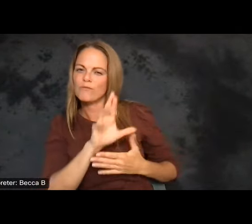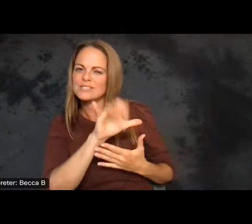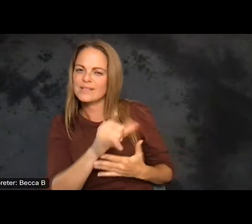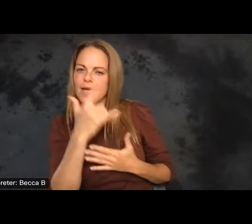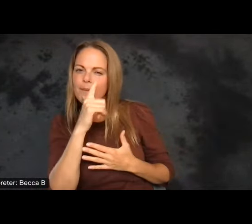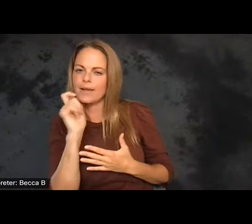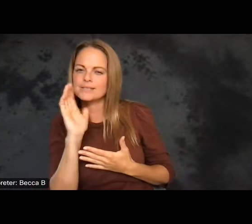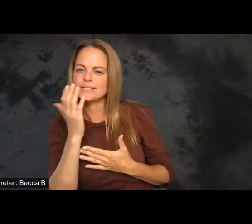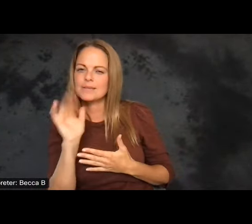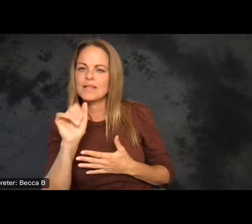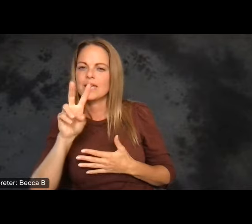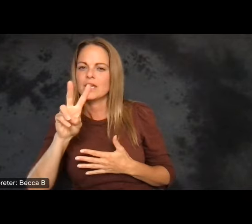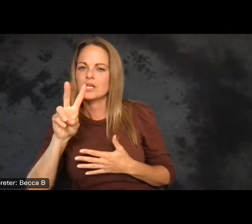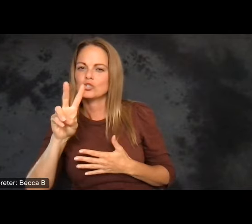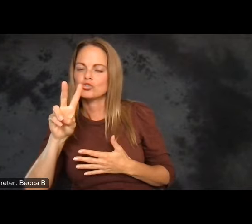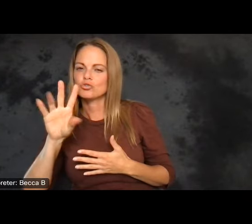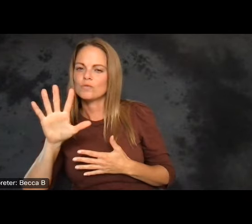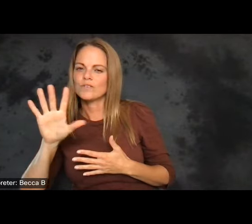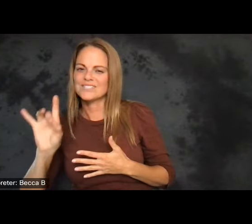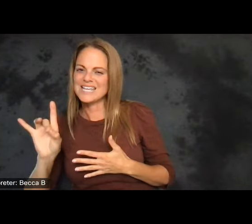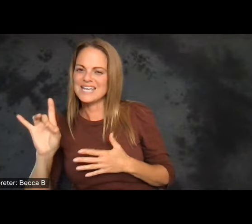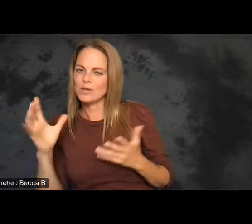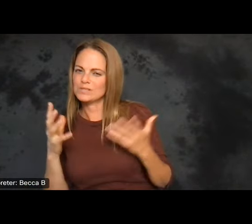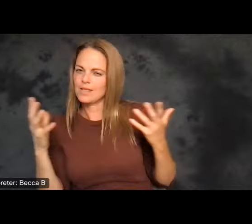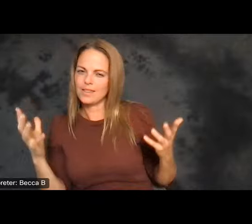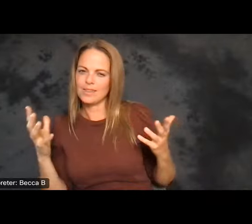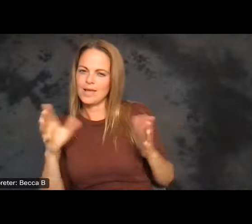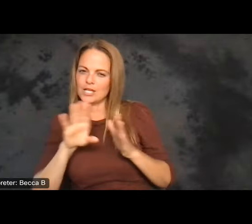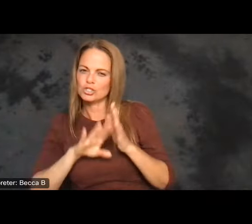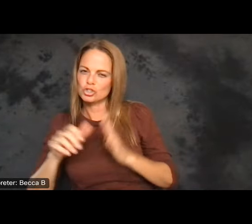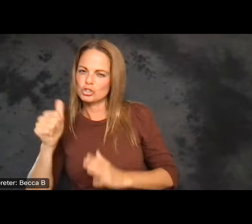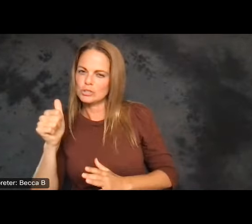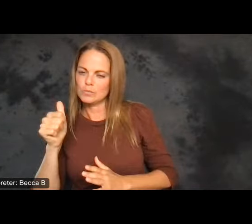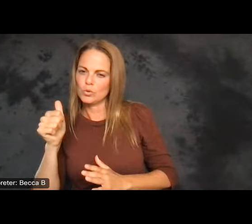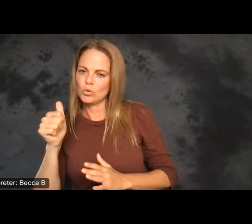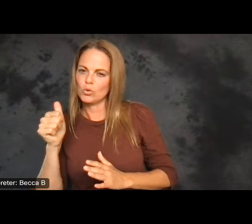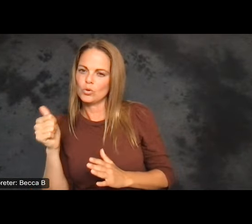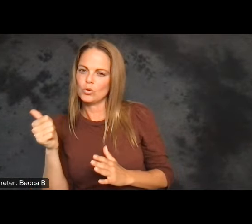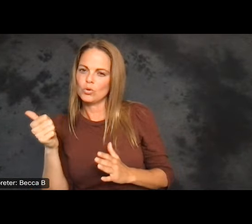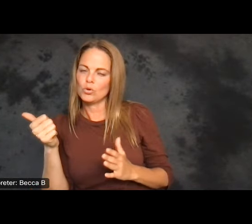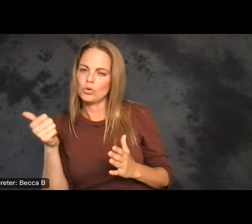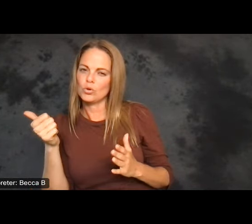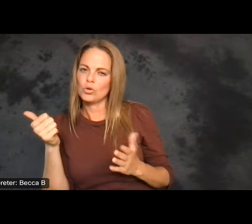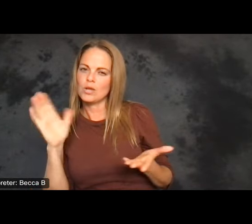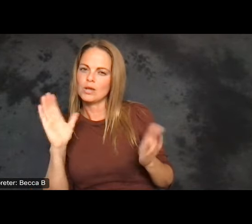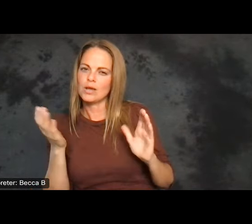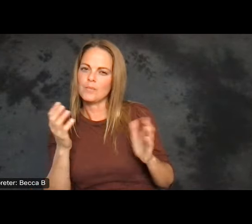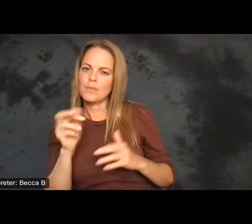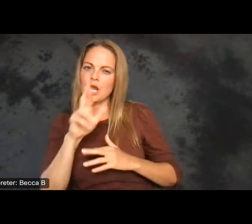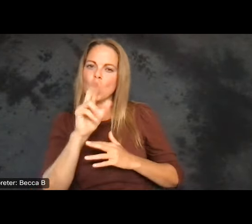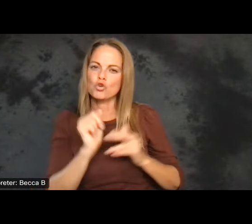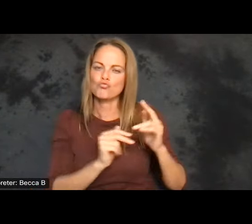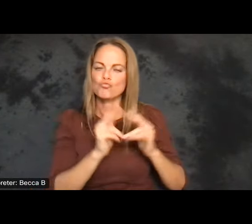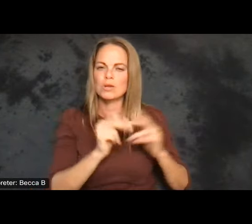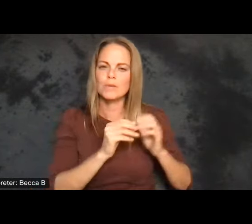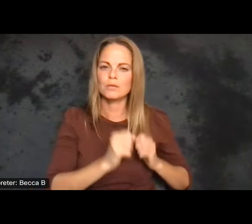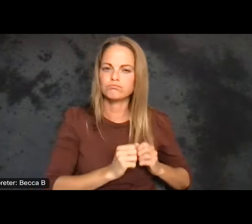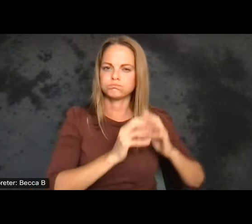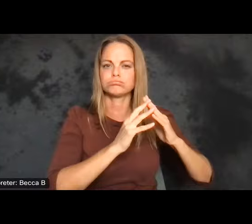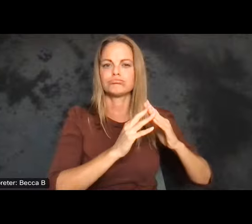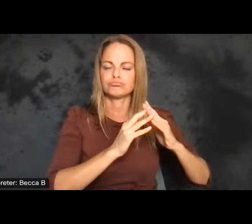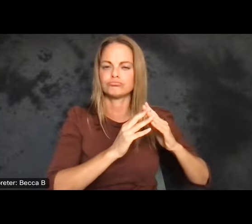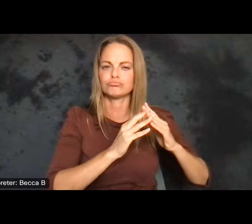the 258 was a lot cheaper than having to rebuild from scratch, since you're